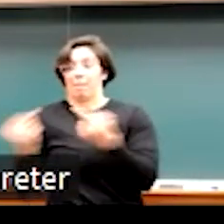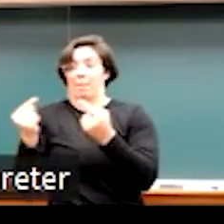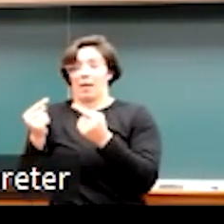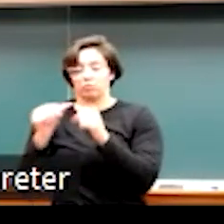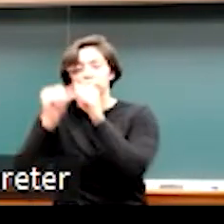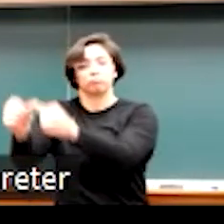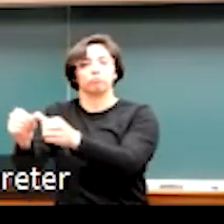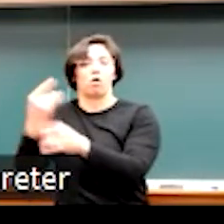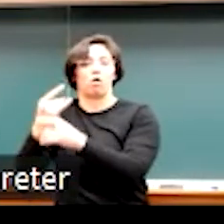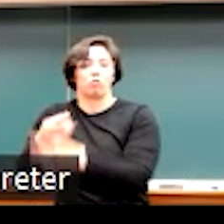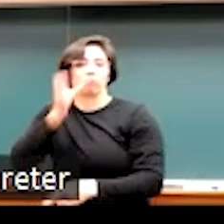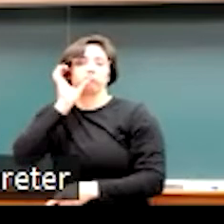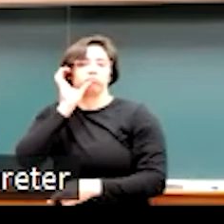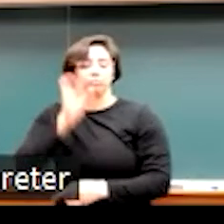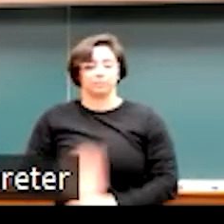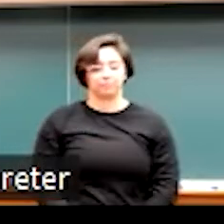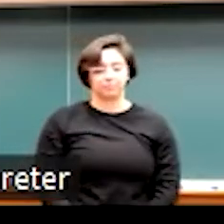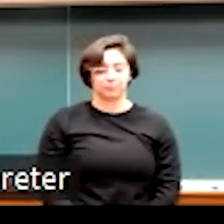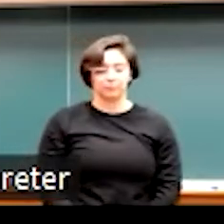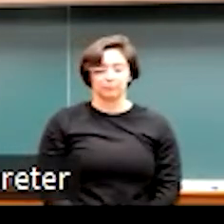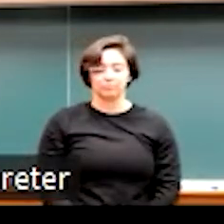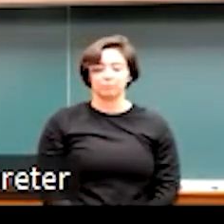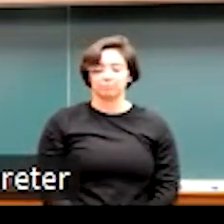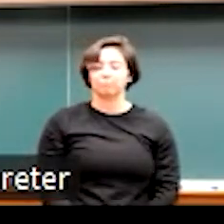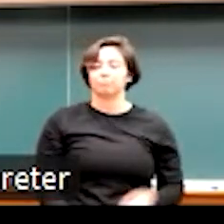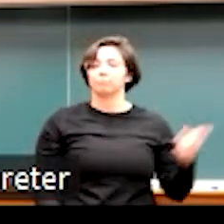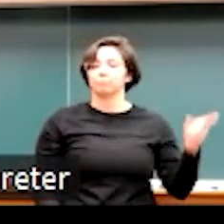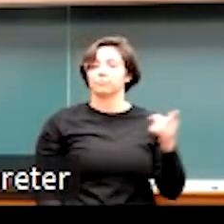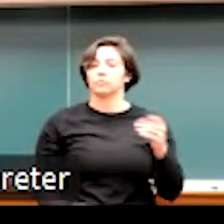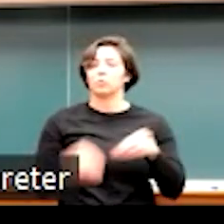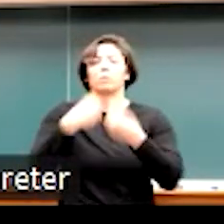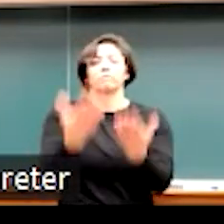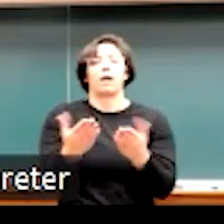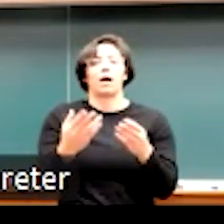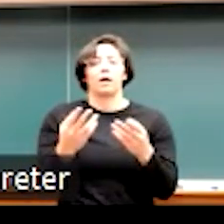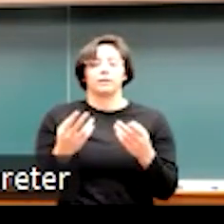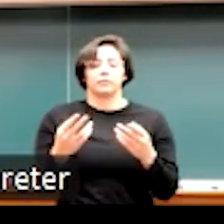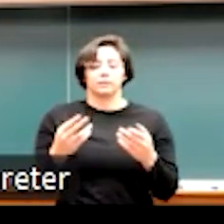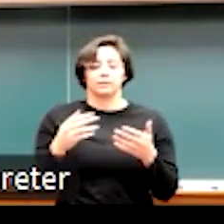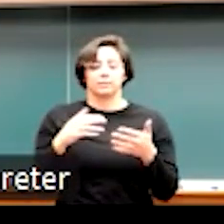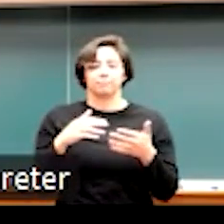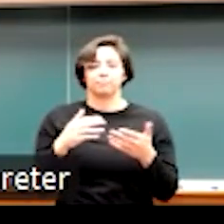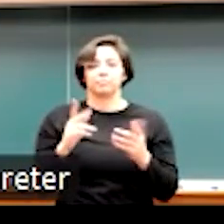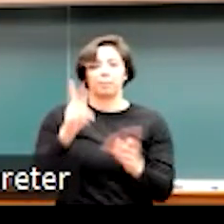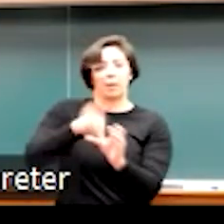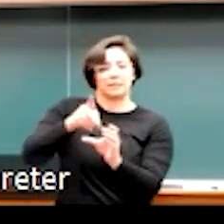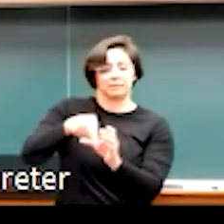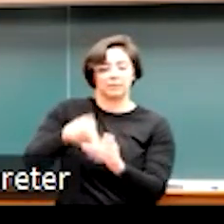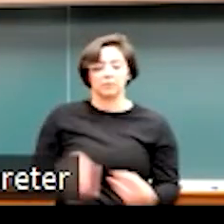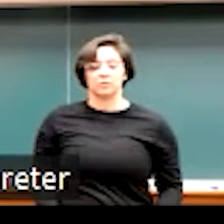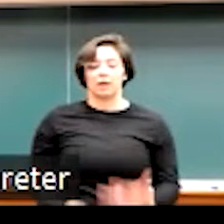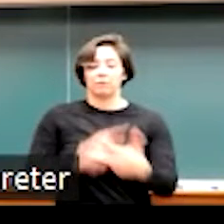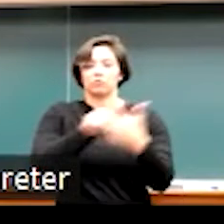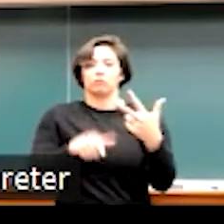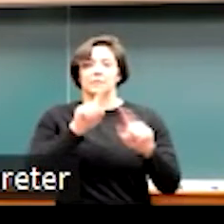use. So here's what they had in front of them. 3 full pitchers of liquid. In the first 2 pitchers were 2